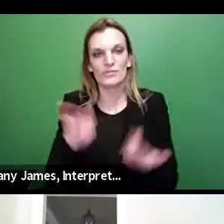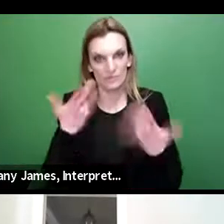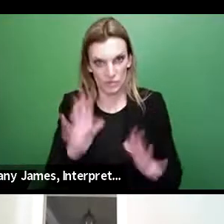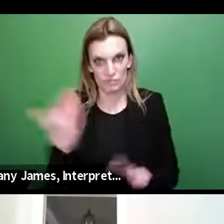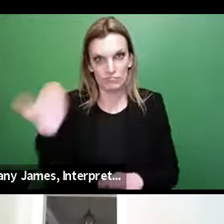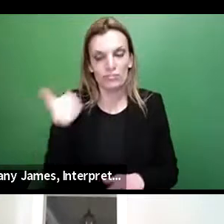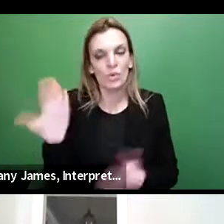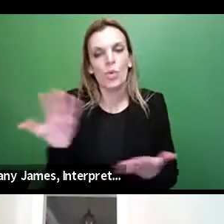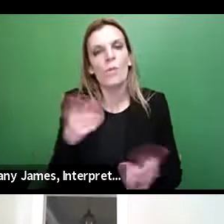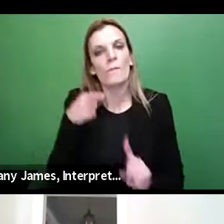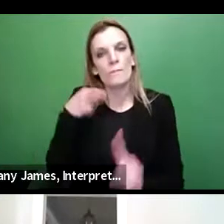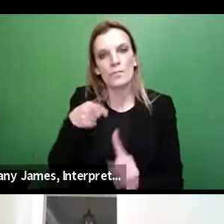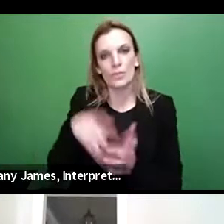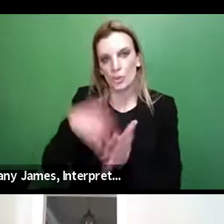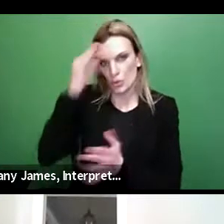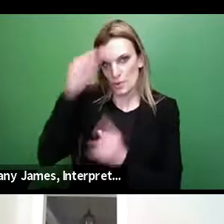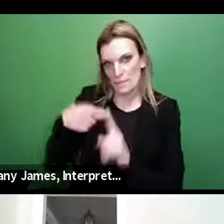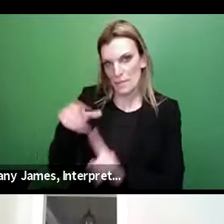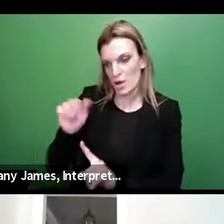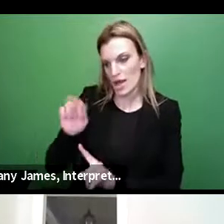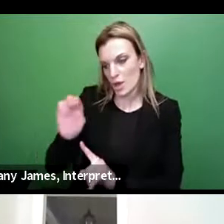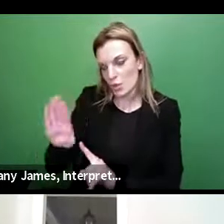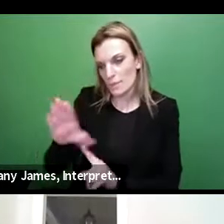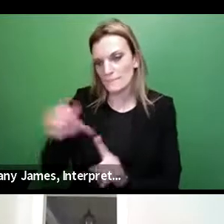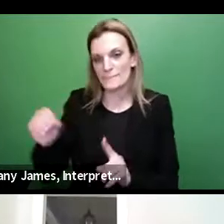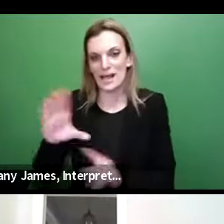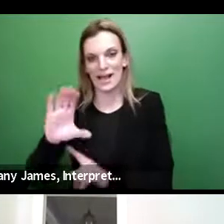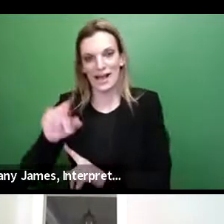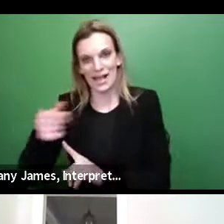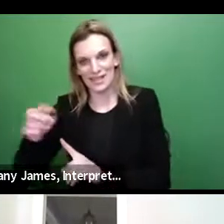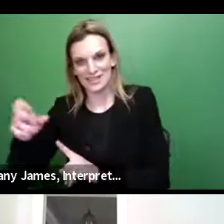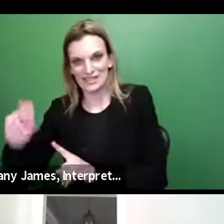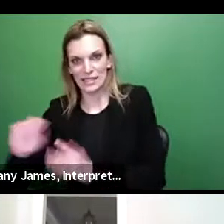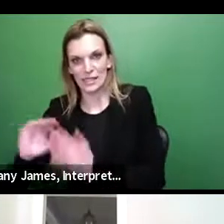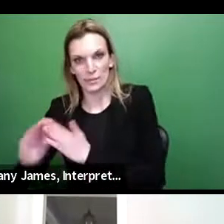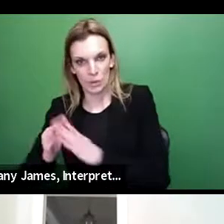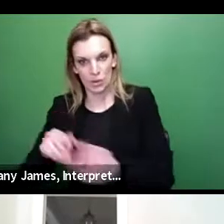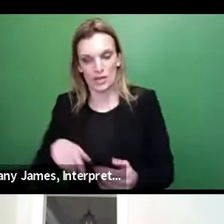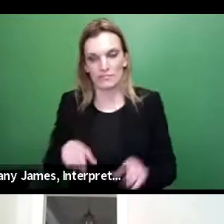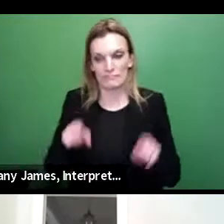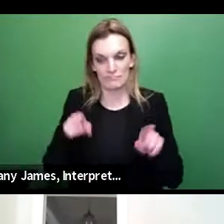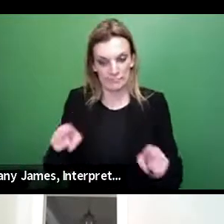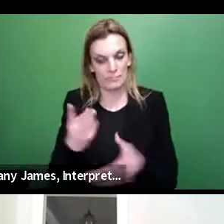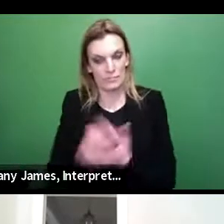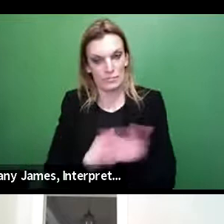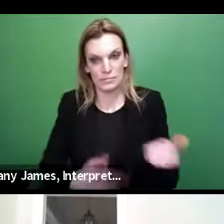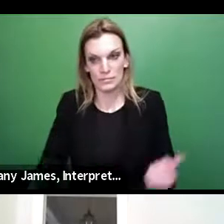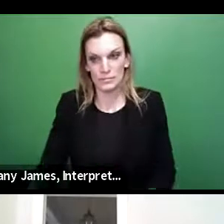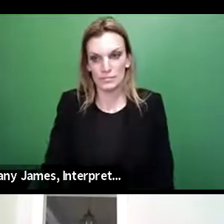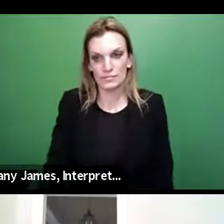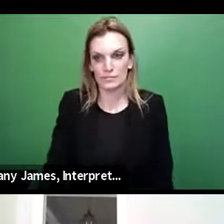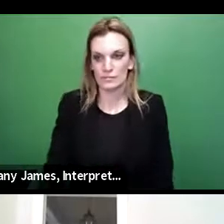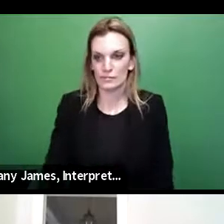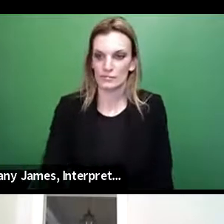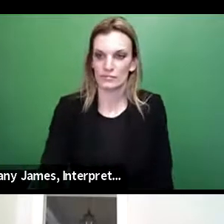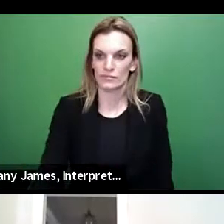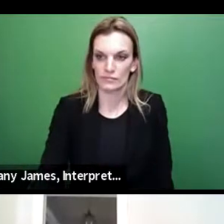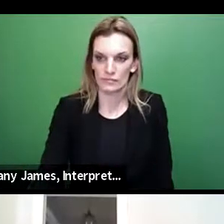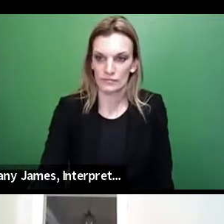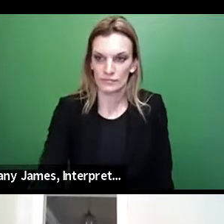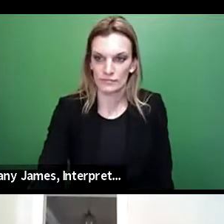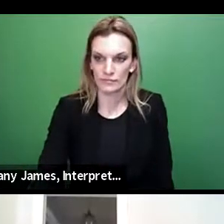Arab and the Chaldean community in our state. As our community adapted to